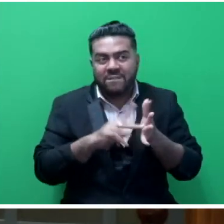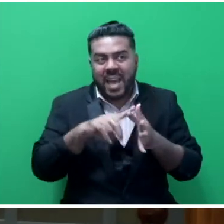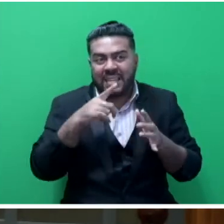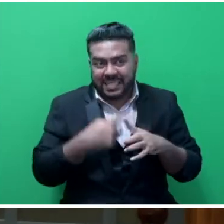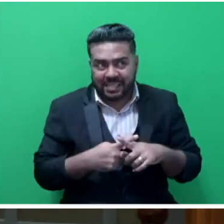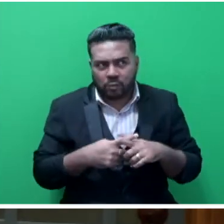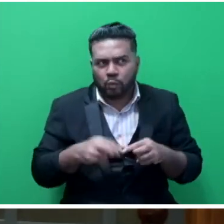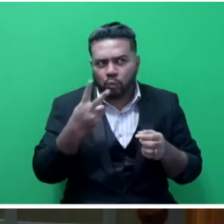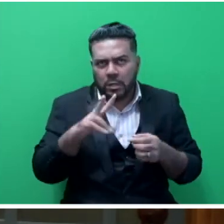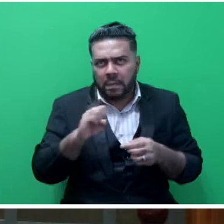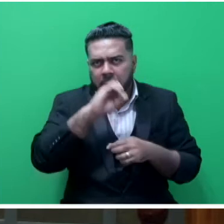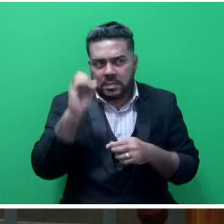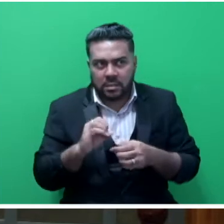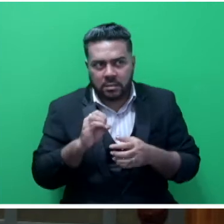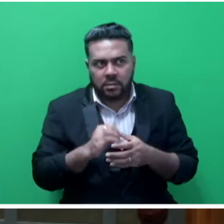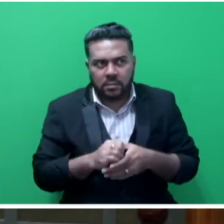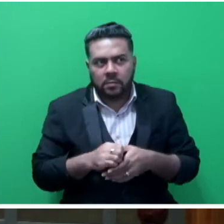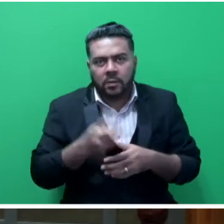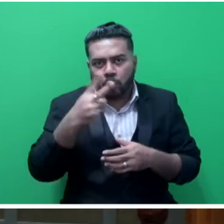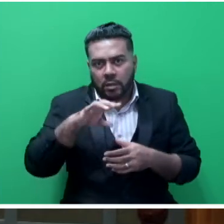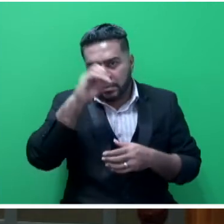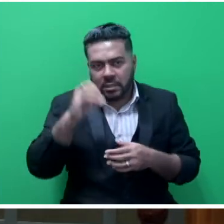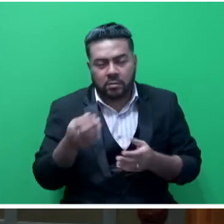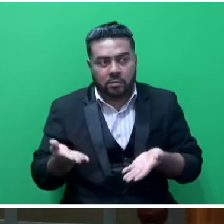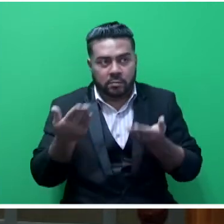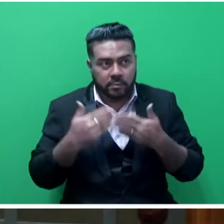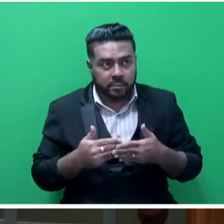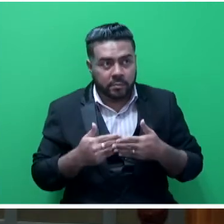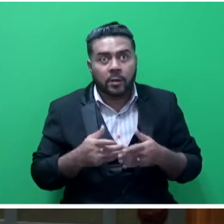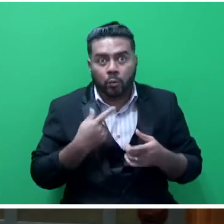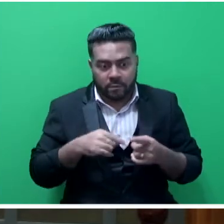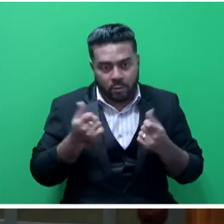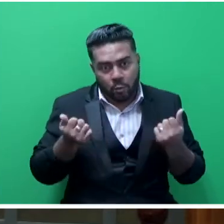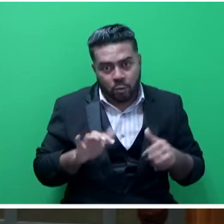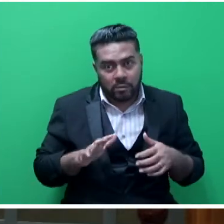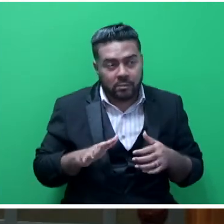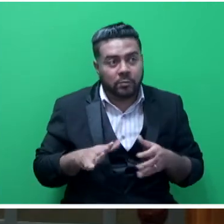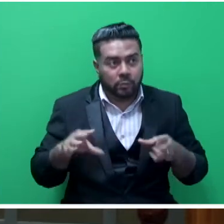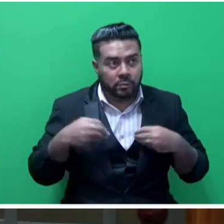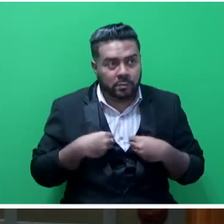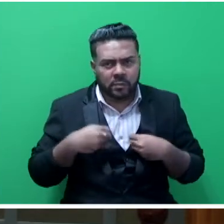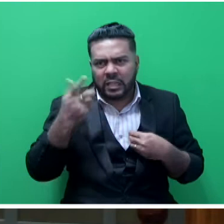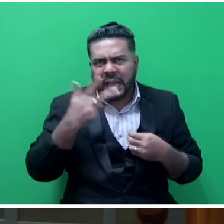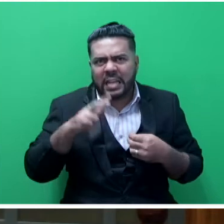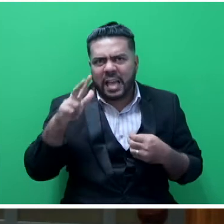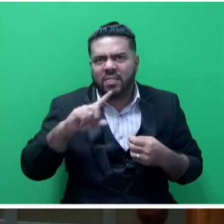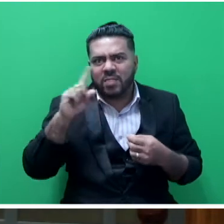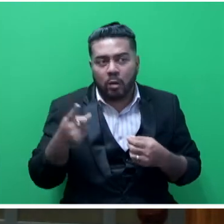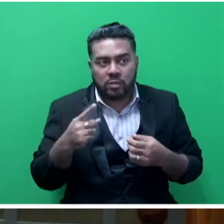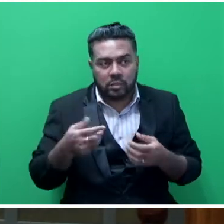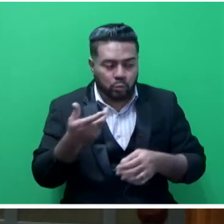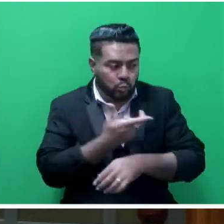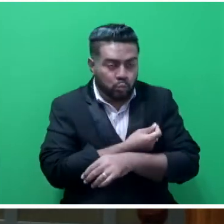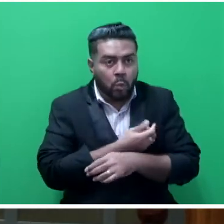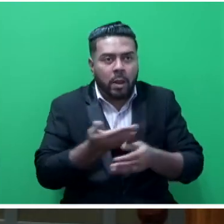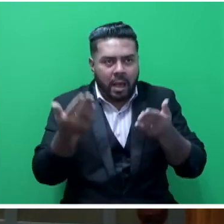30% within the first quarter. As we have alluded to, we are hoping that 88,000 doses will